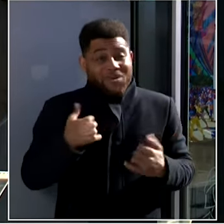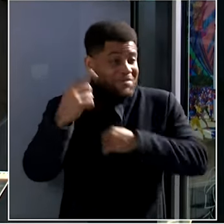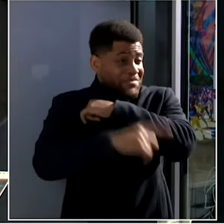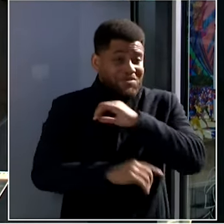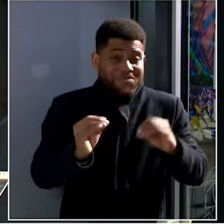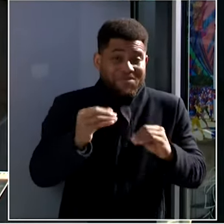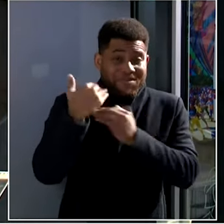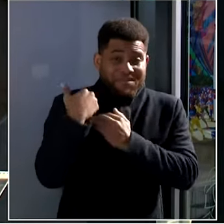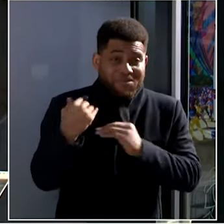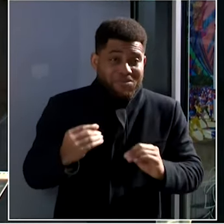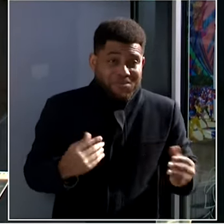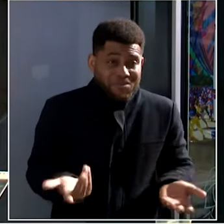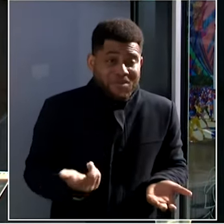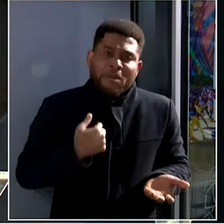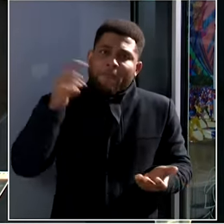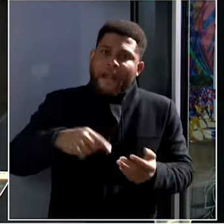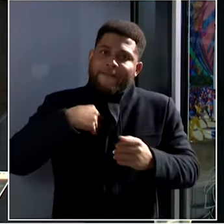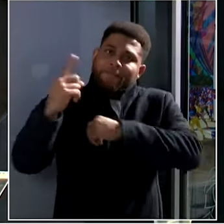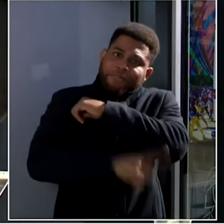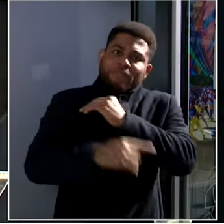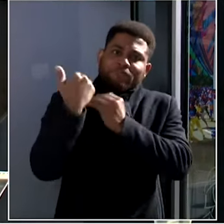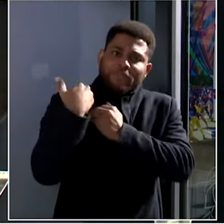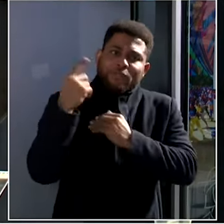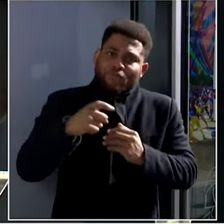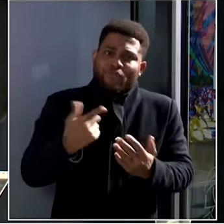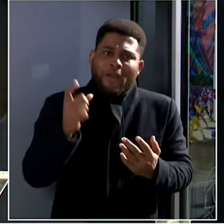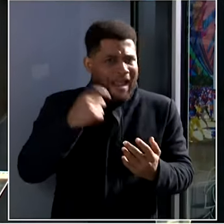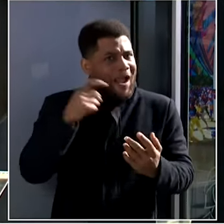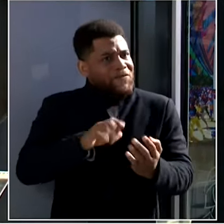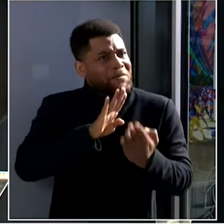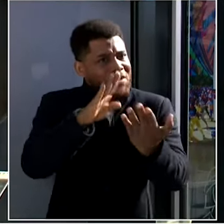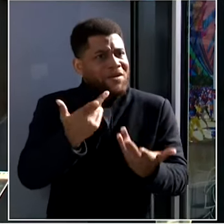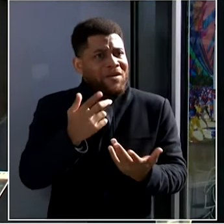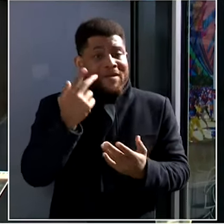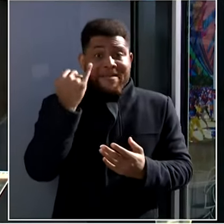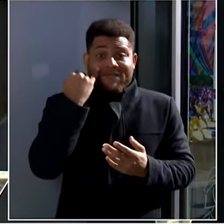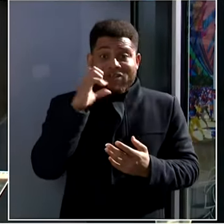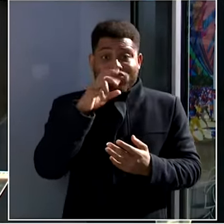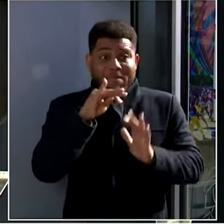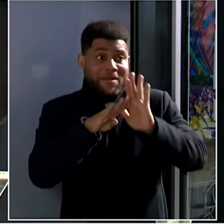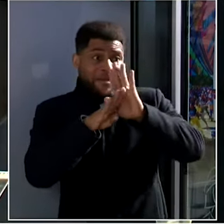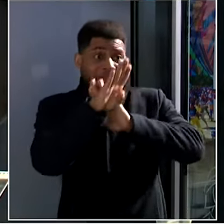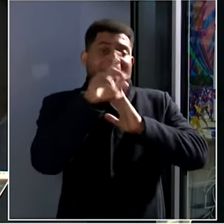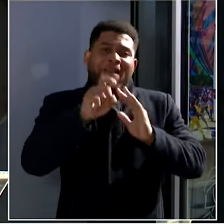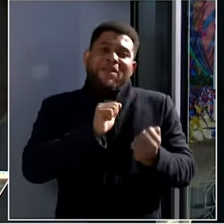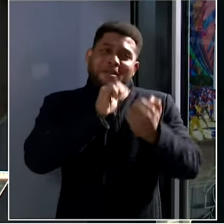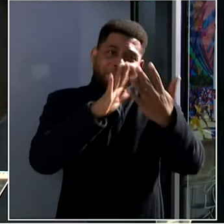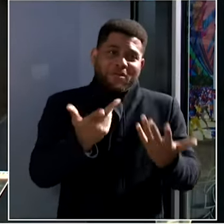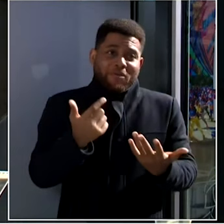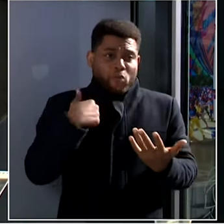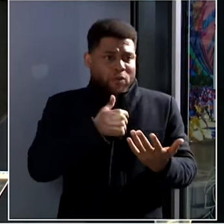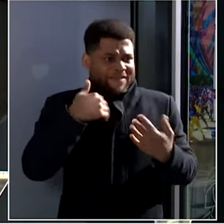gun offenses. We have to address emerging crime trends, and we have to have a system that supports our ability